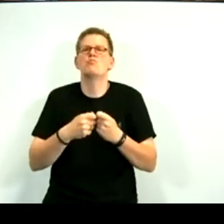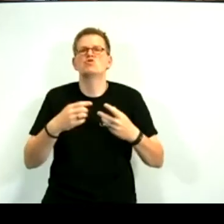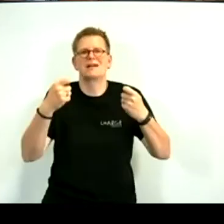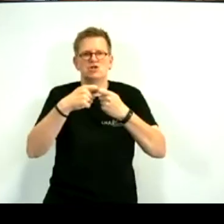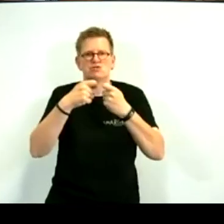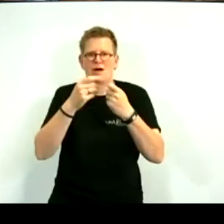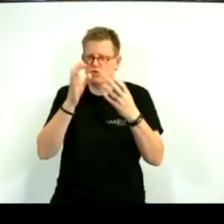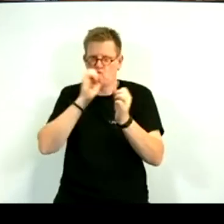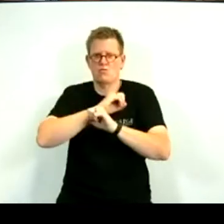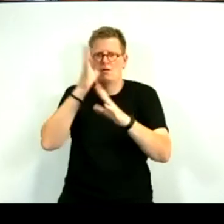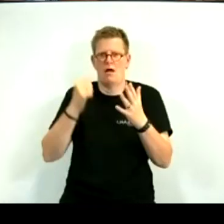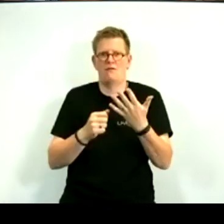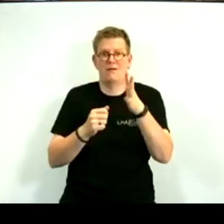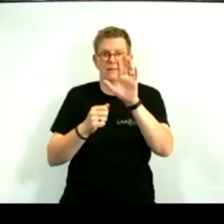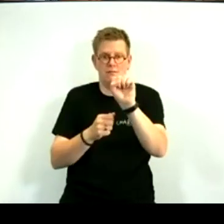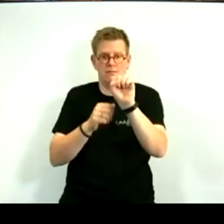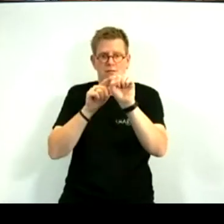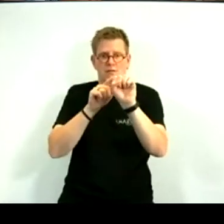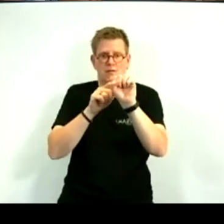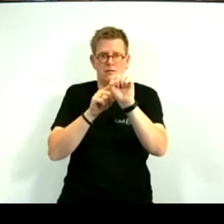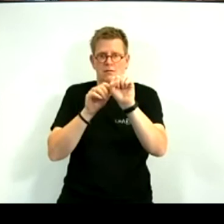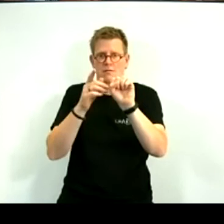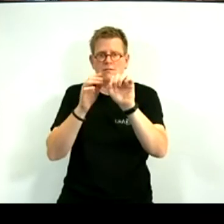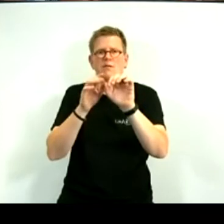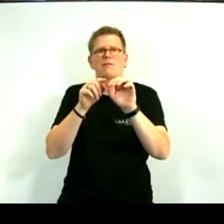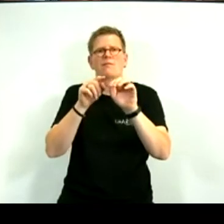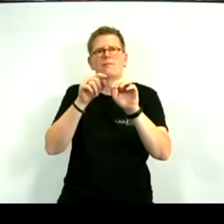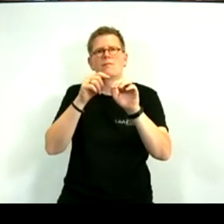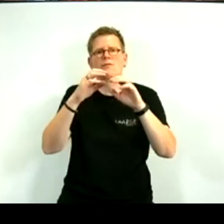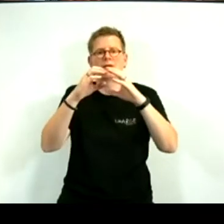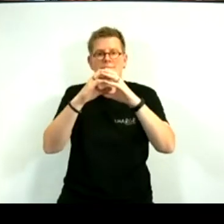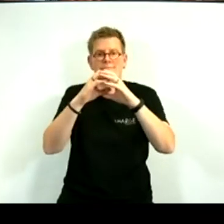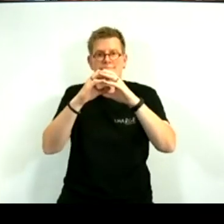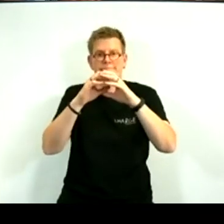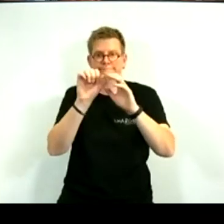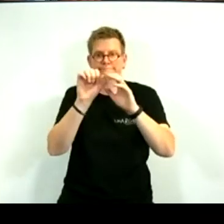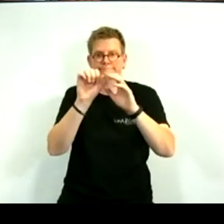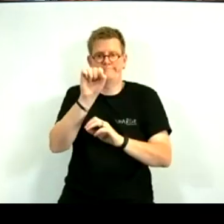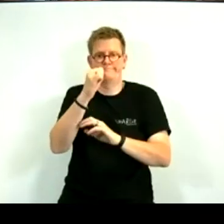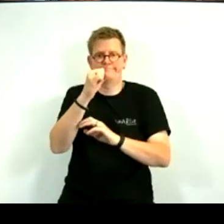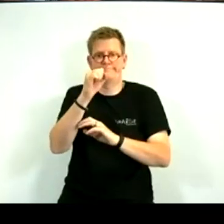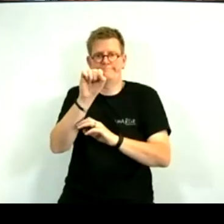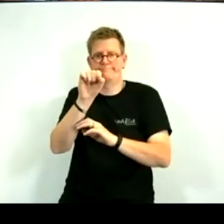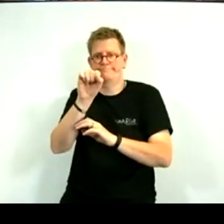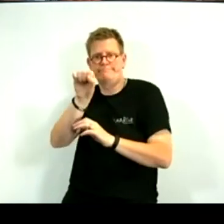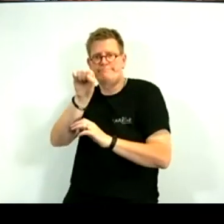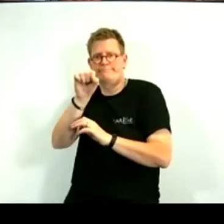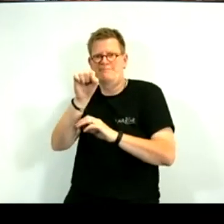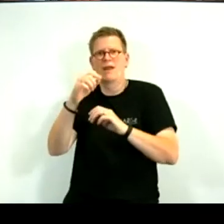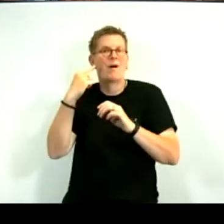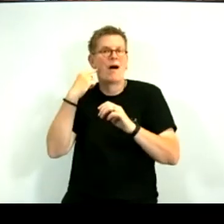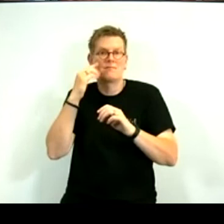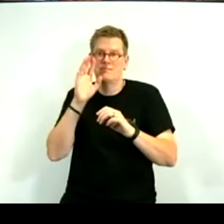with charge generally have a low muscle tone, and they have to exaggerate muscle tone sometimes in order